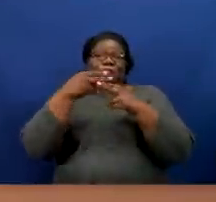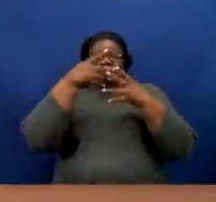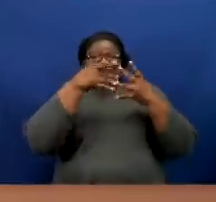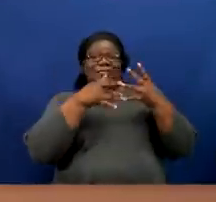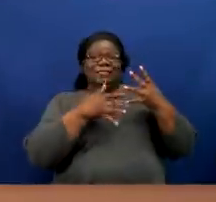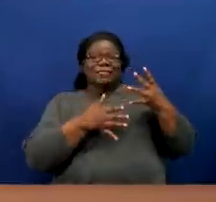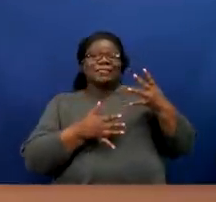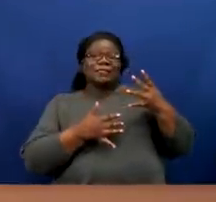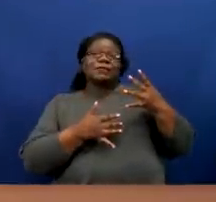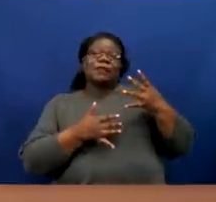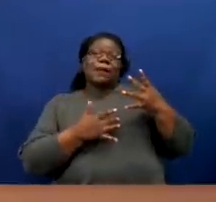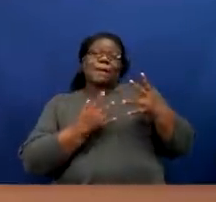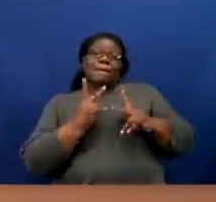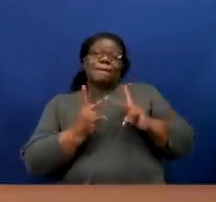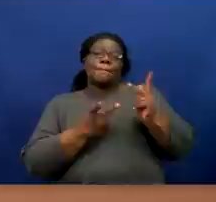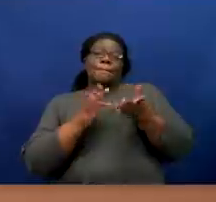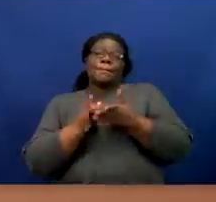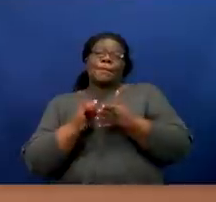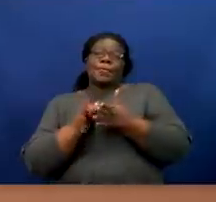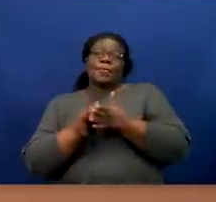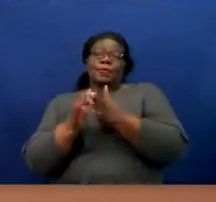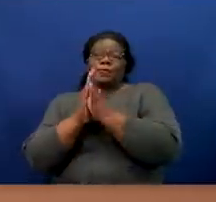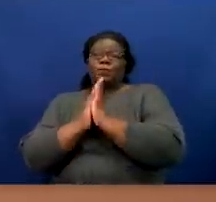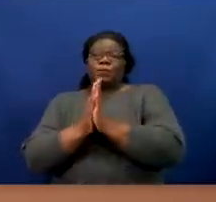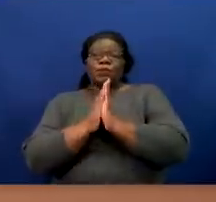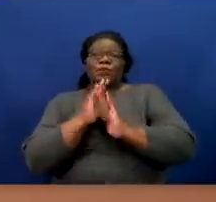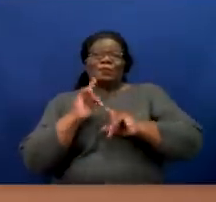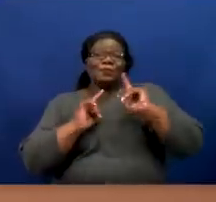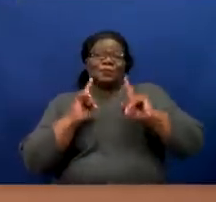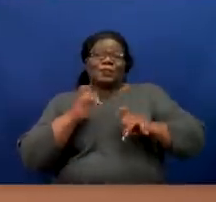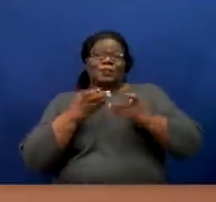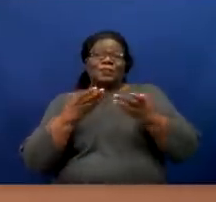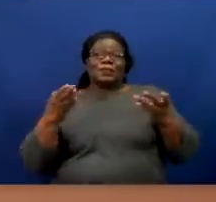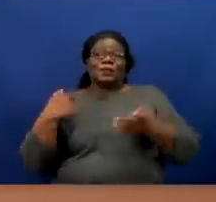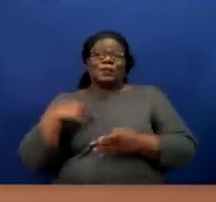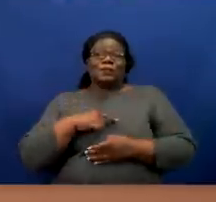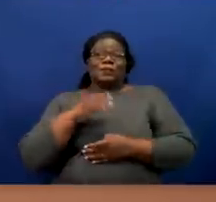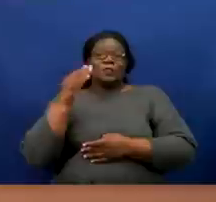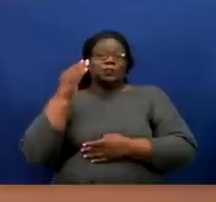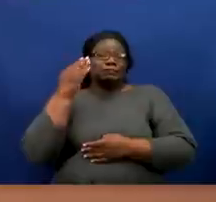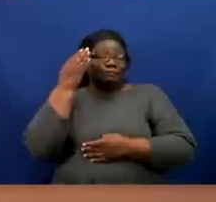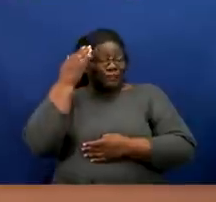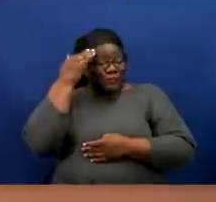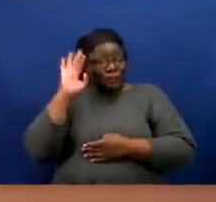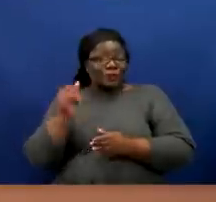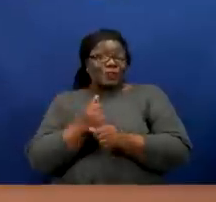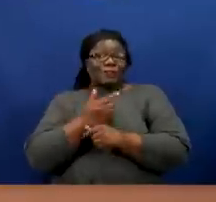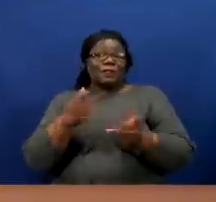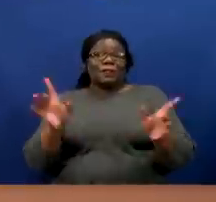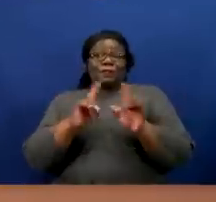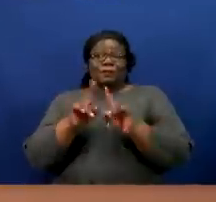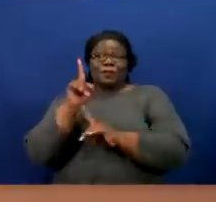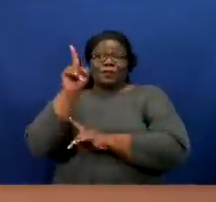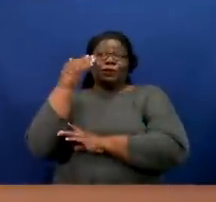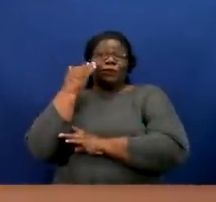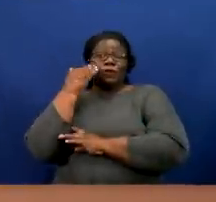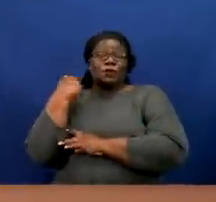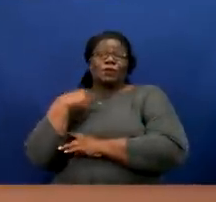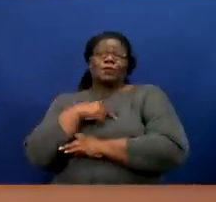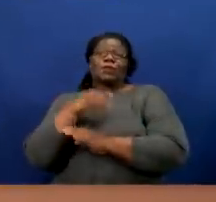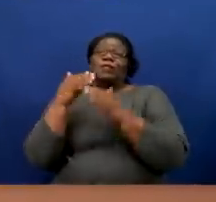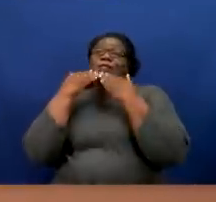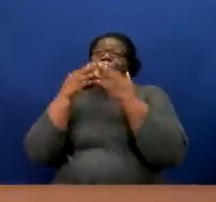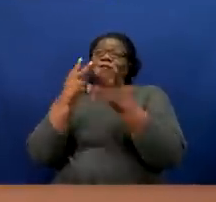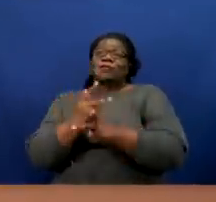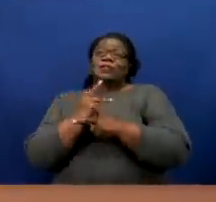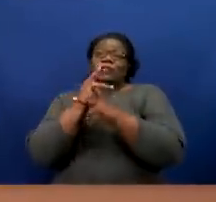the board of people who are asking for this thing or that. We don't know all they are, but you know what they are. And so we just thank you for taking care